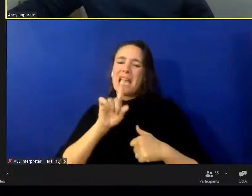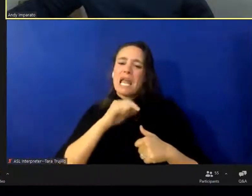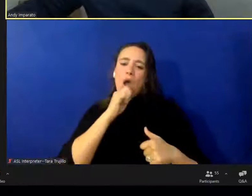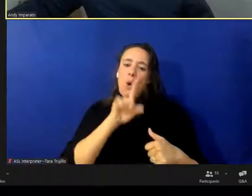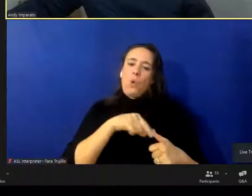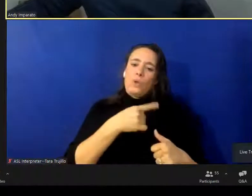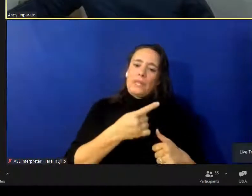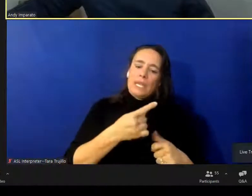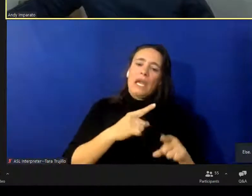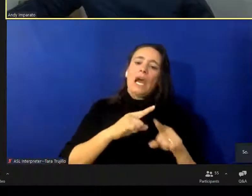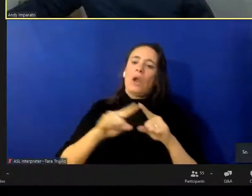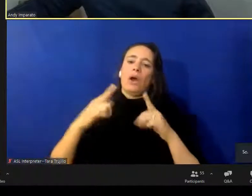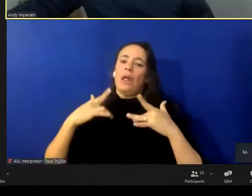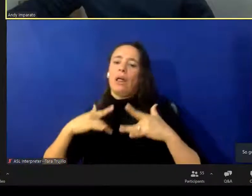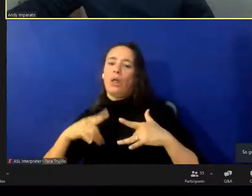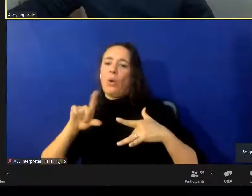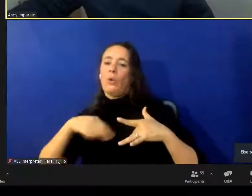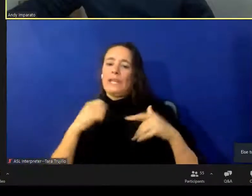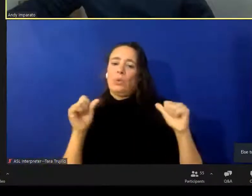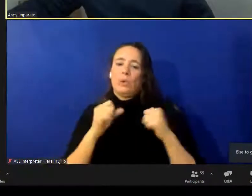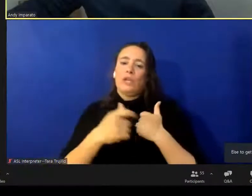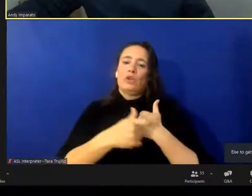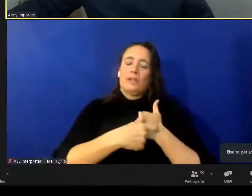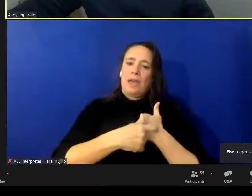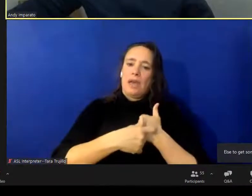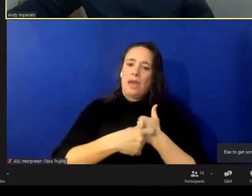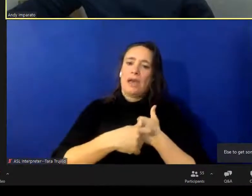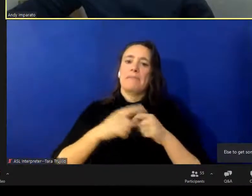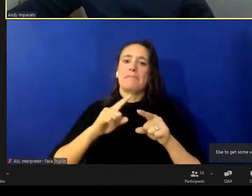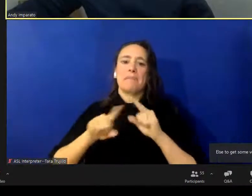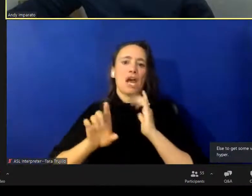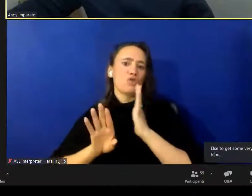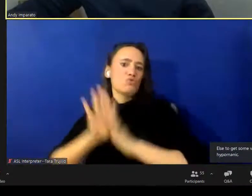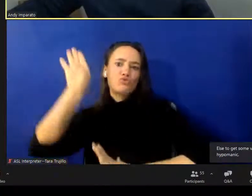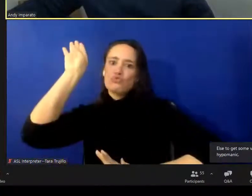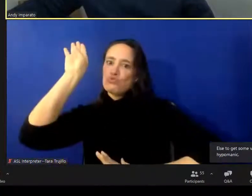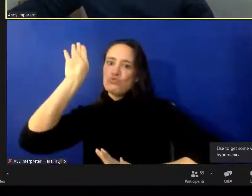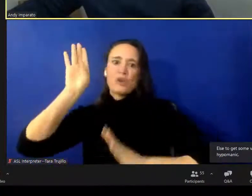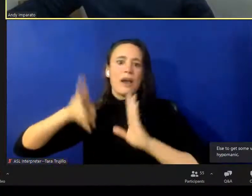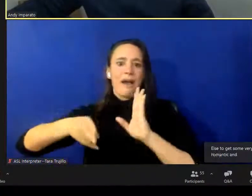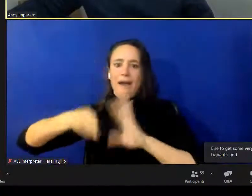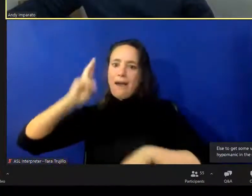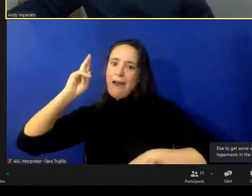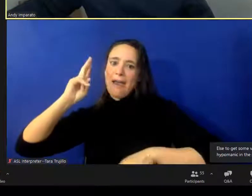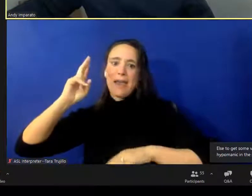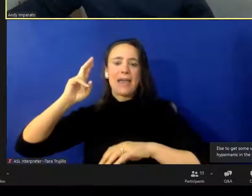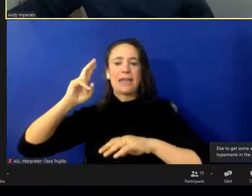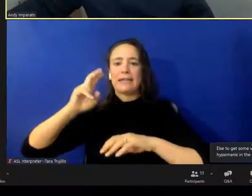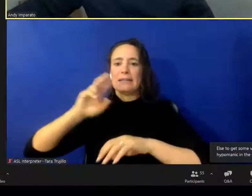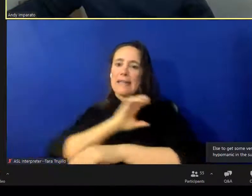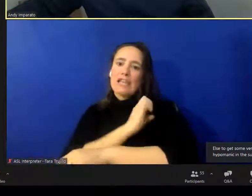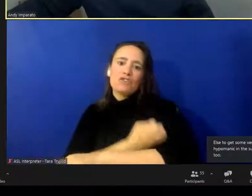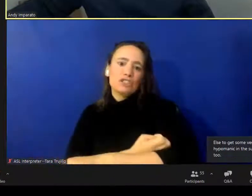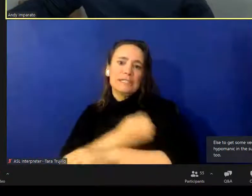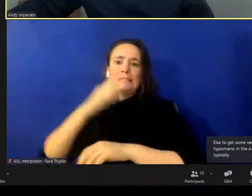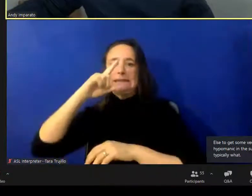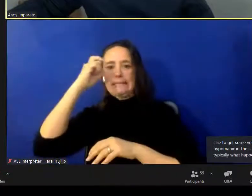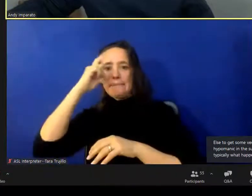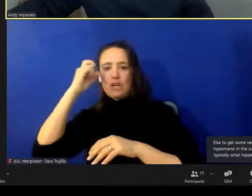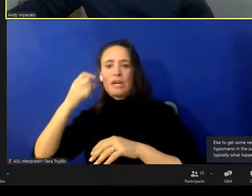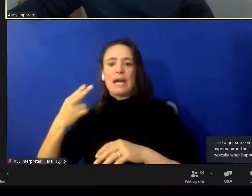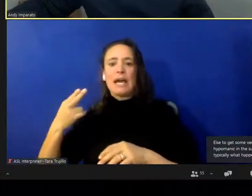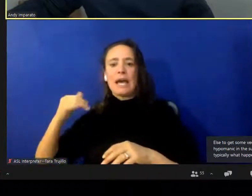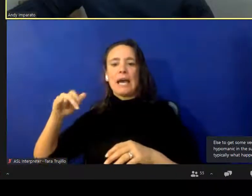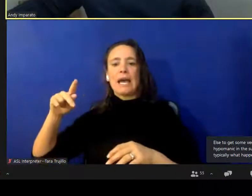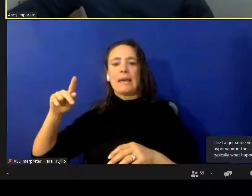the wintertime, but I also get kind of very high energy, kind of hypomanic in the summertime, and that's not typically what happens to